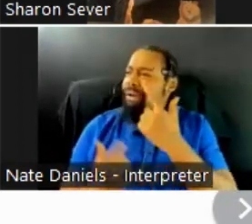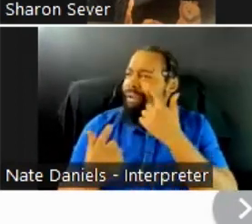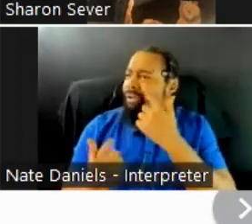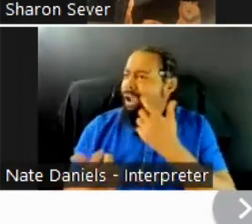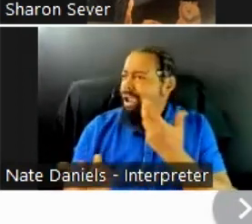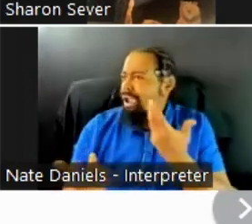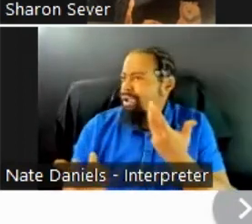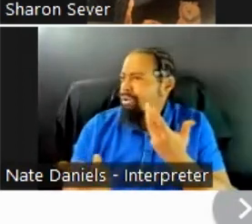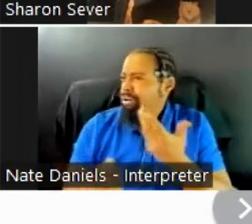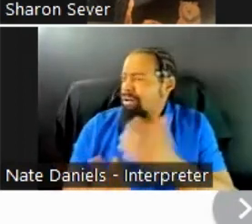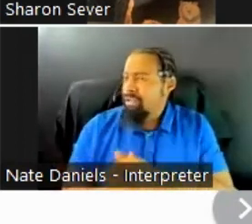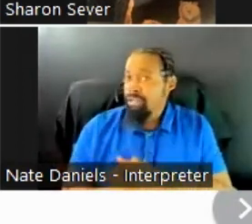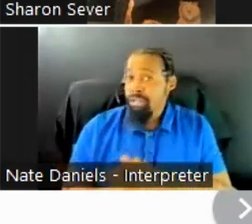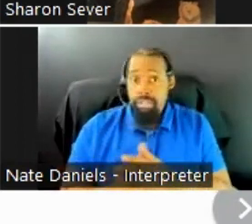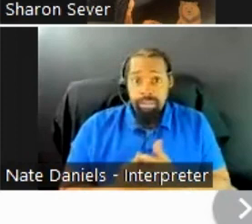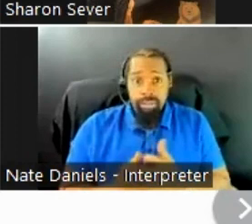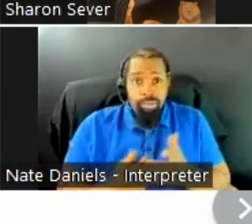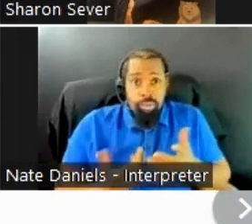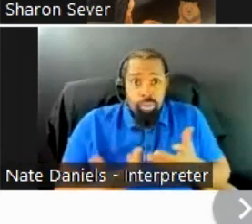Just being there,